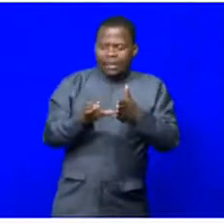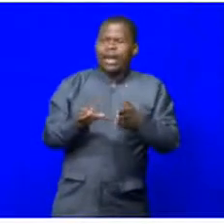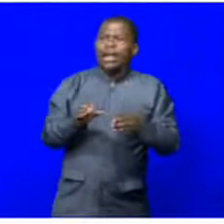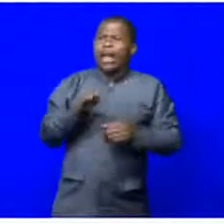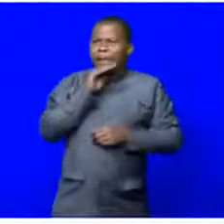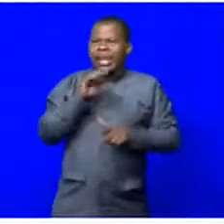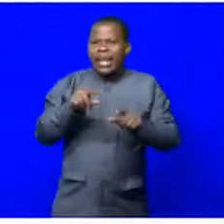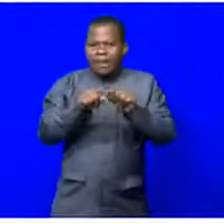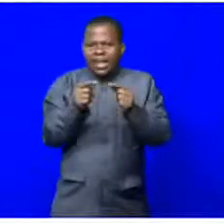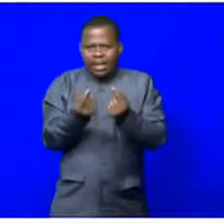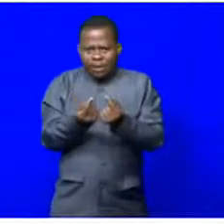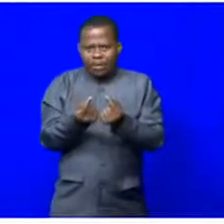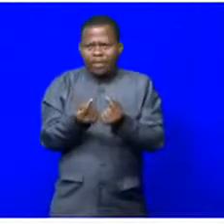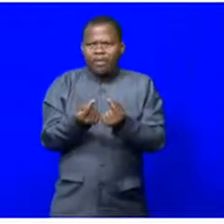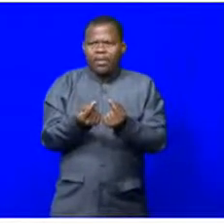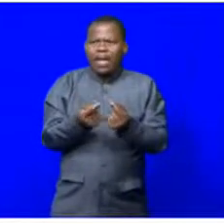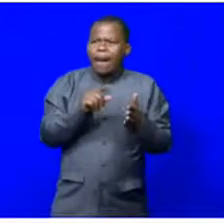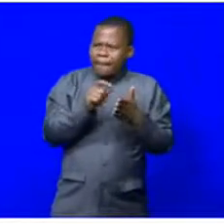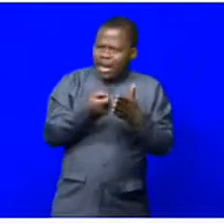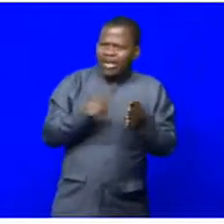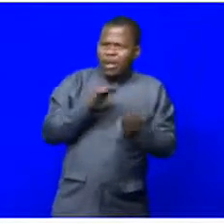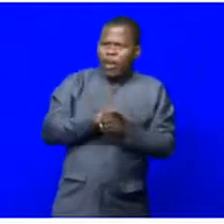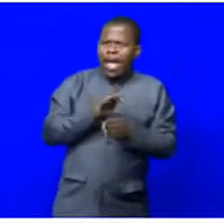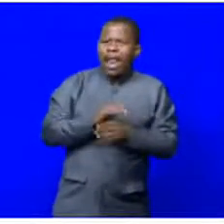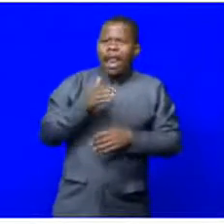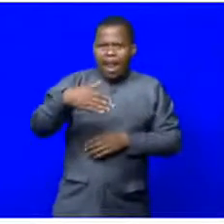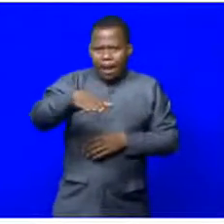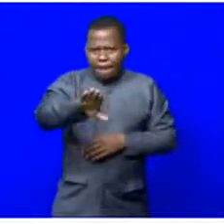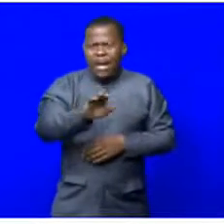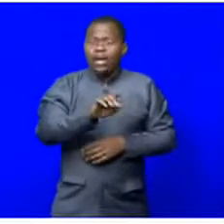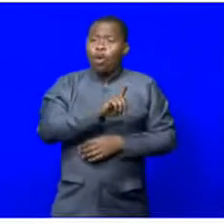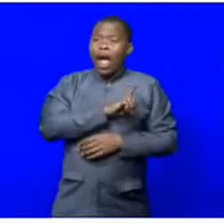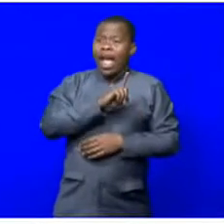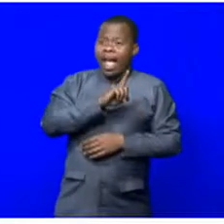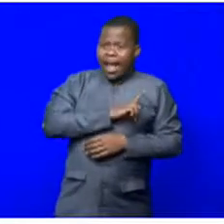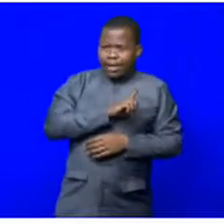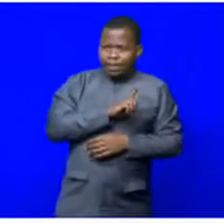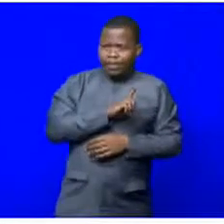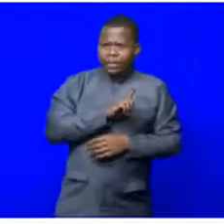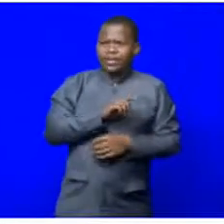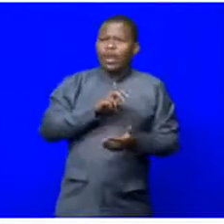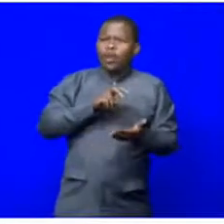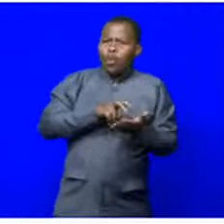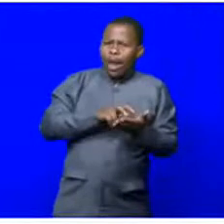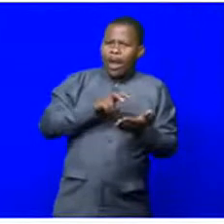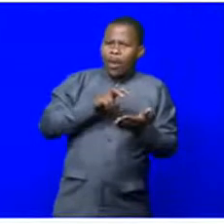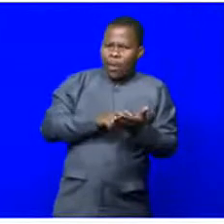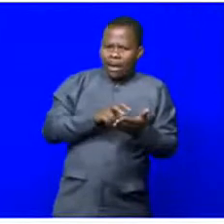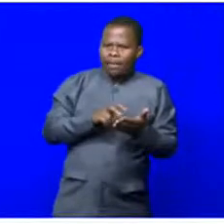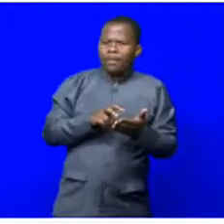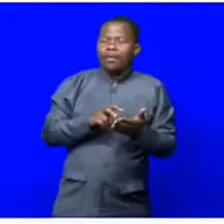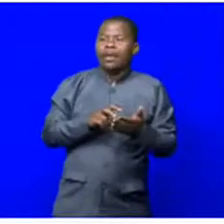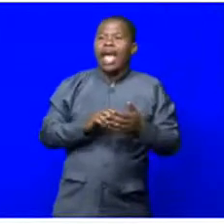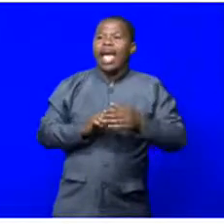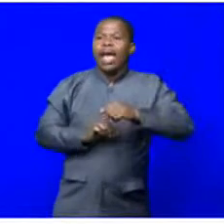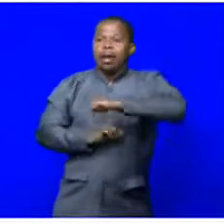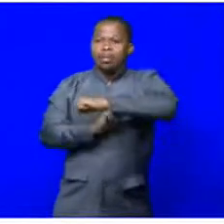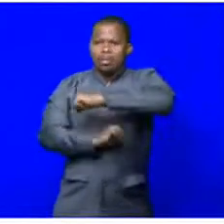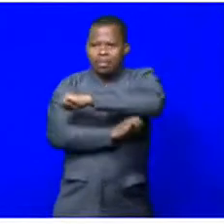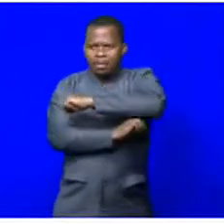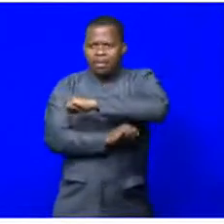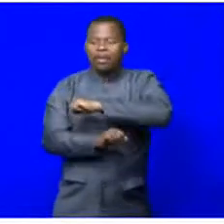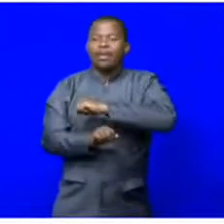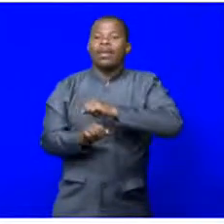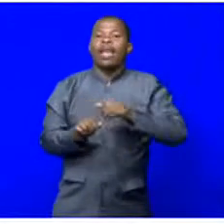athi khandle ba-affiliate stock khona kokuthi ezisisamele ukuthi sihlale phansi ne-sponsor sethu lesikhulu